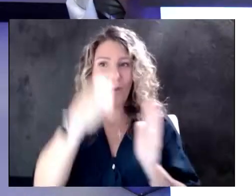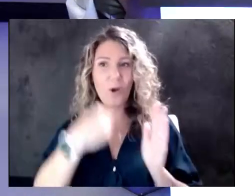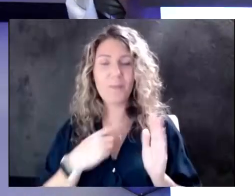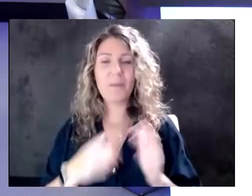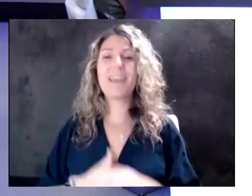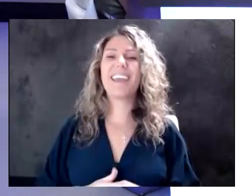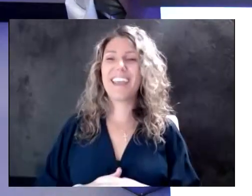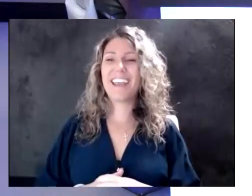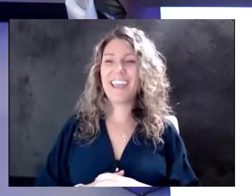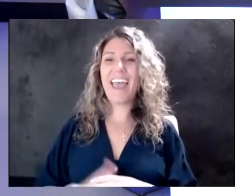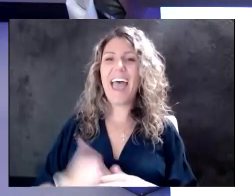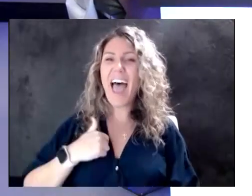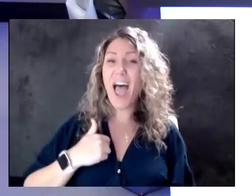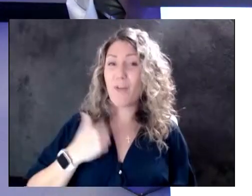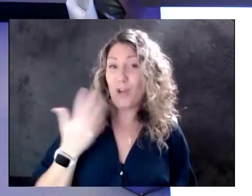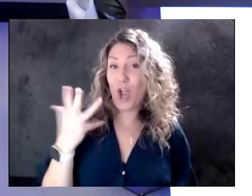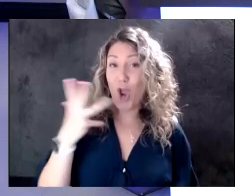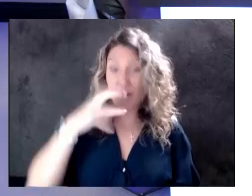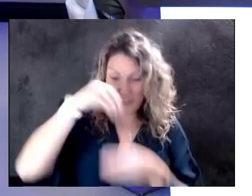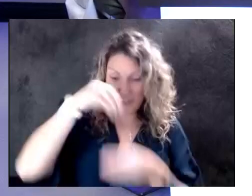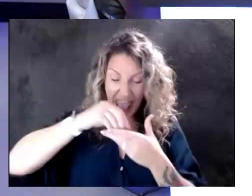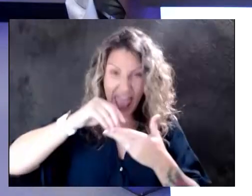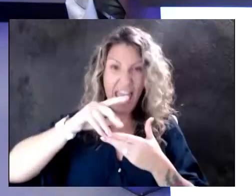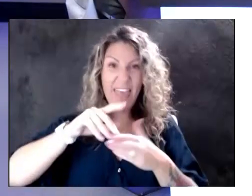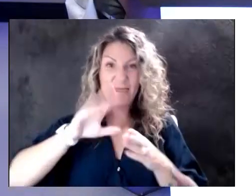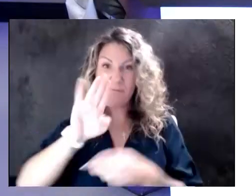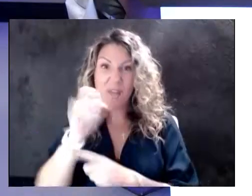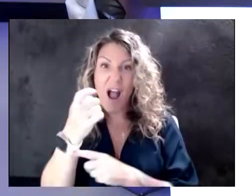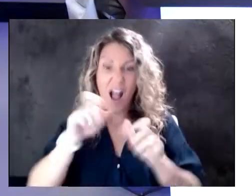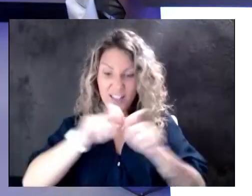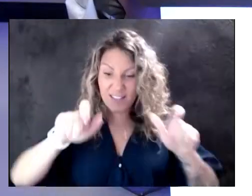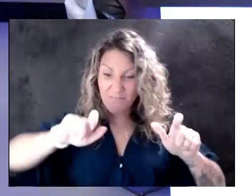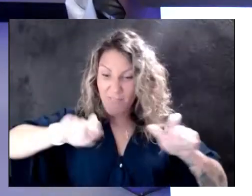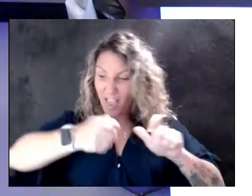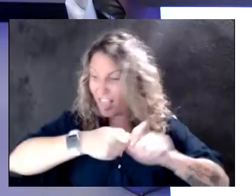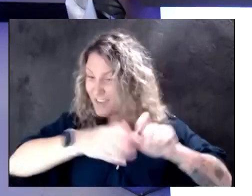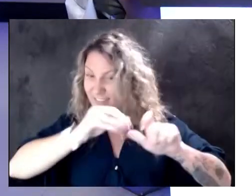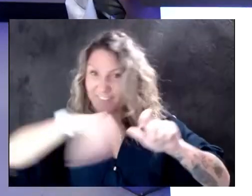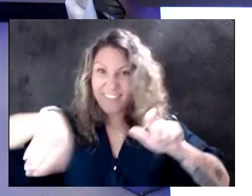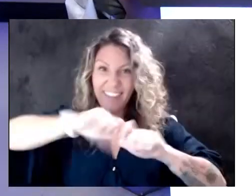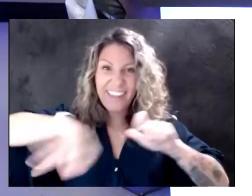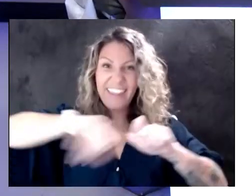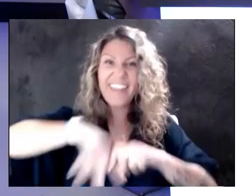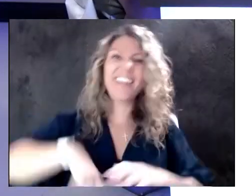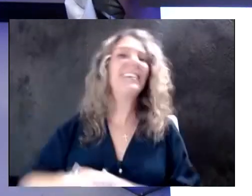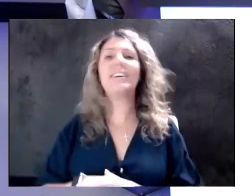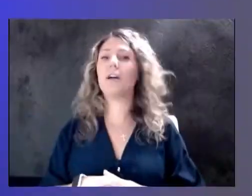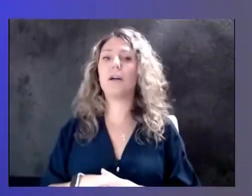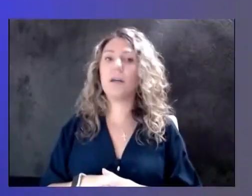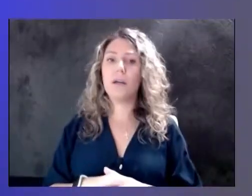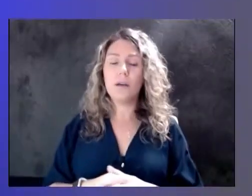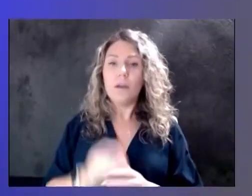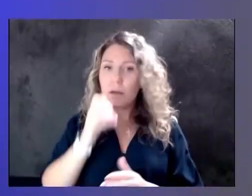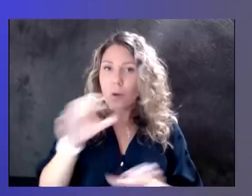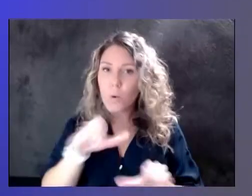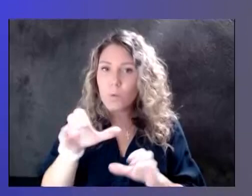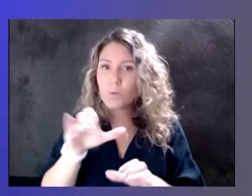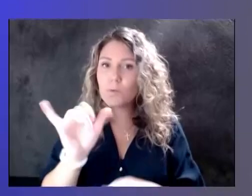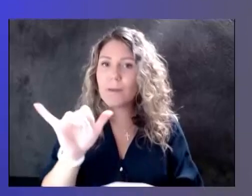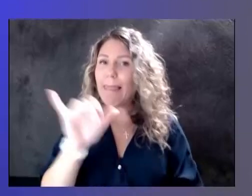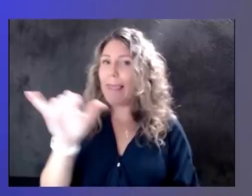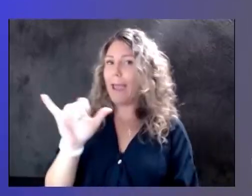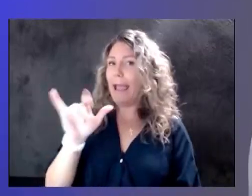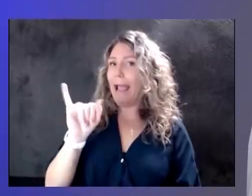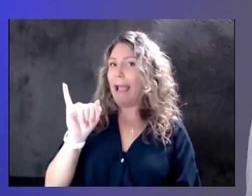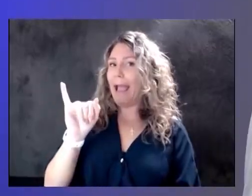that. I would have already been in that box by now. I know. It's like IKEA. The other thing is, don't do it IKEA style. The other thing, there's some really important information on